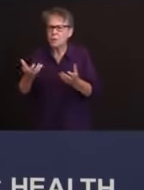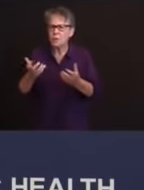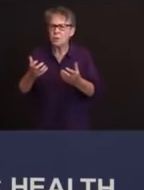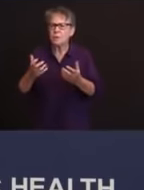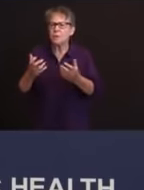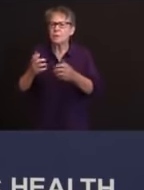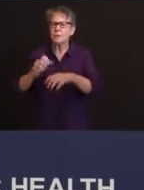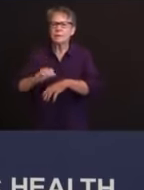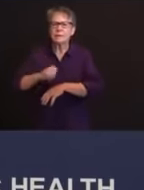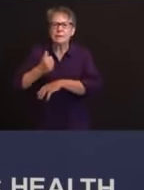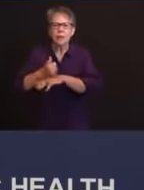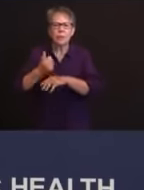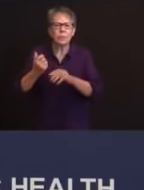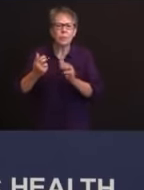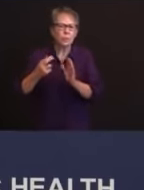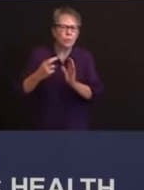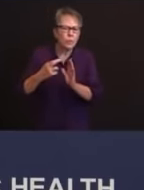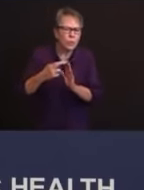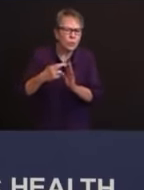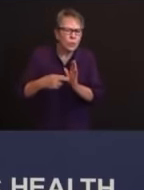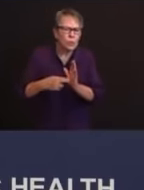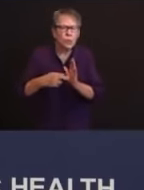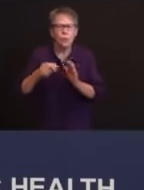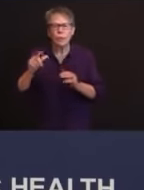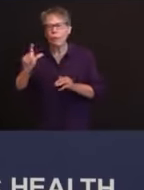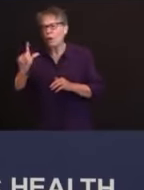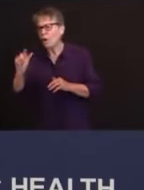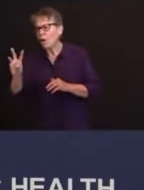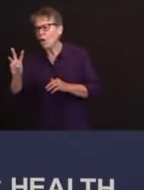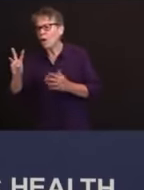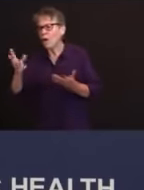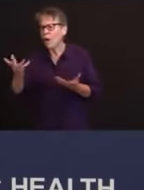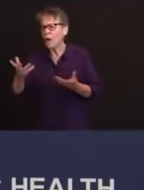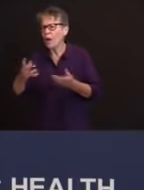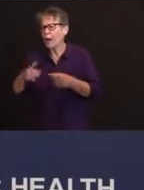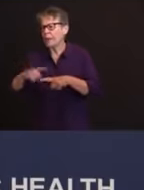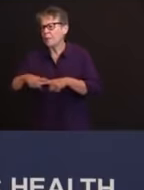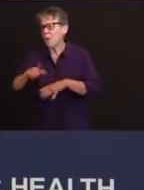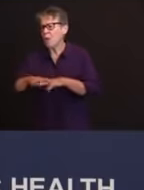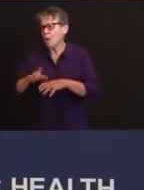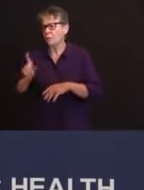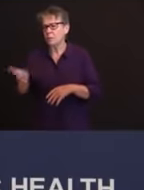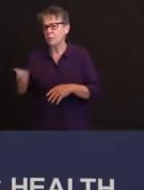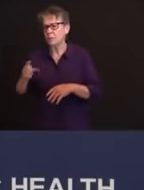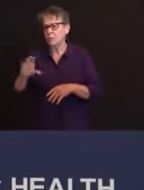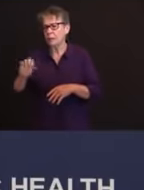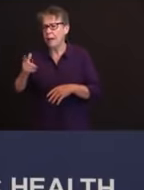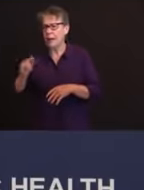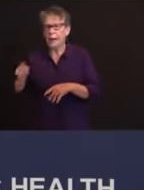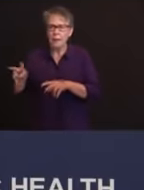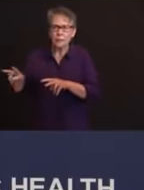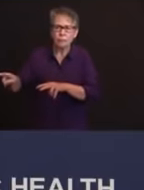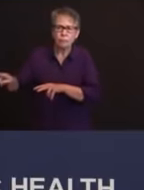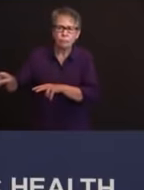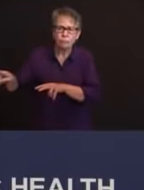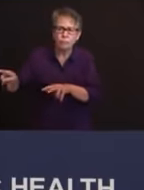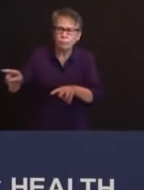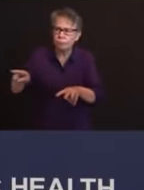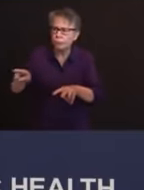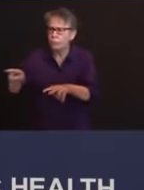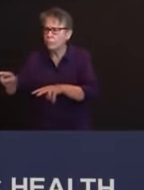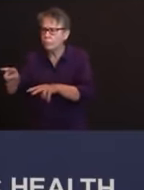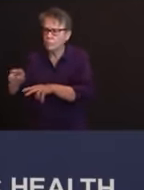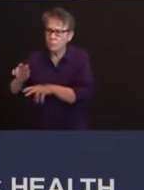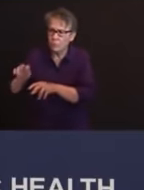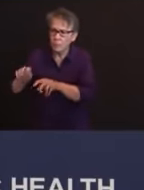actually realistically enforce. And, you know, we could not be stronger in our plea